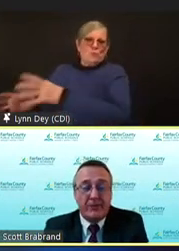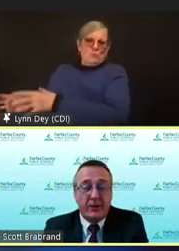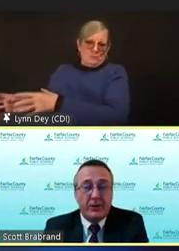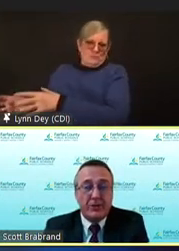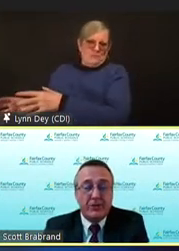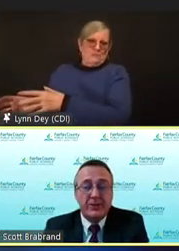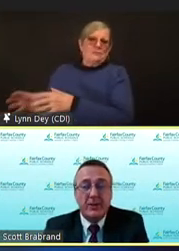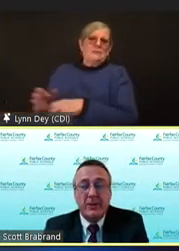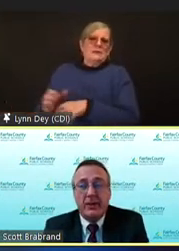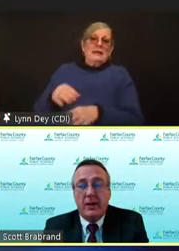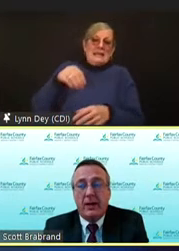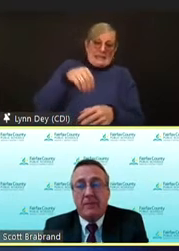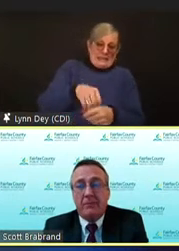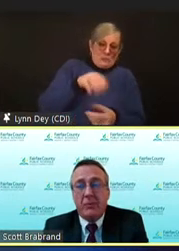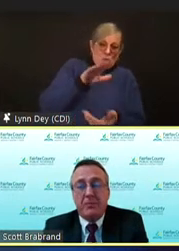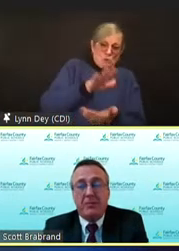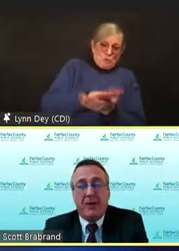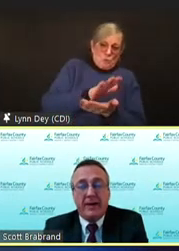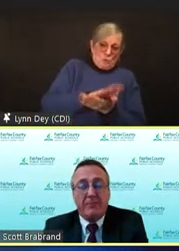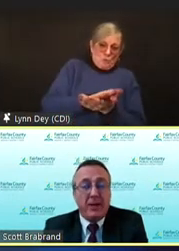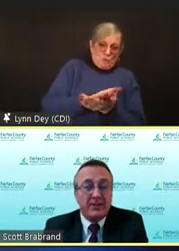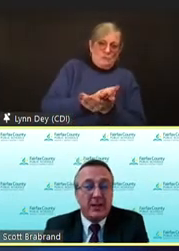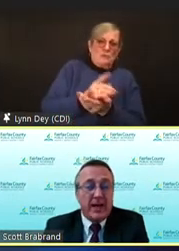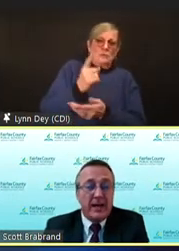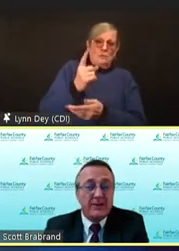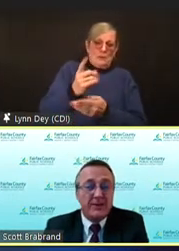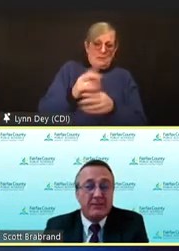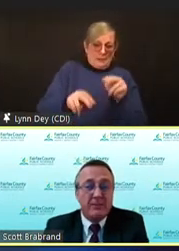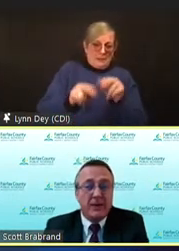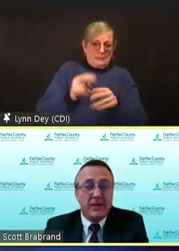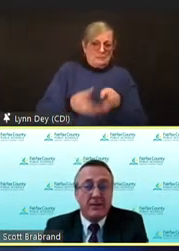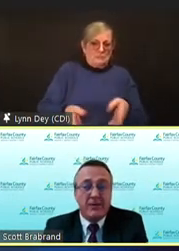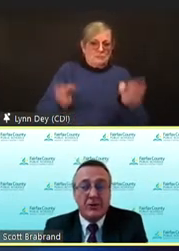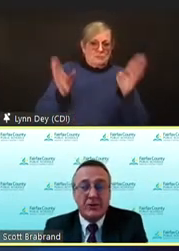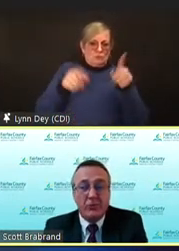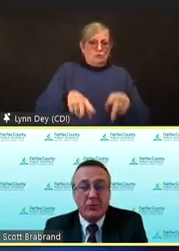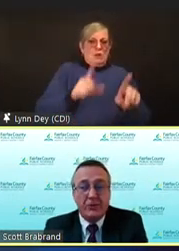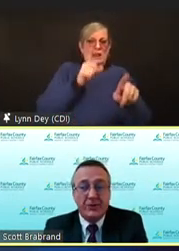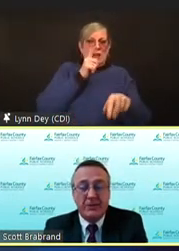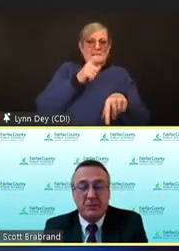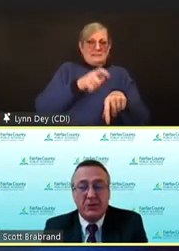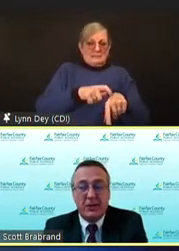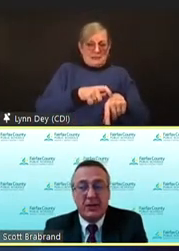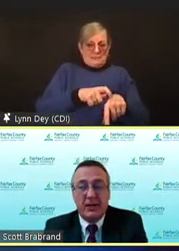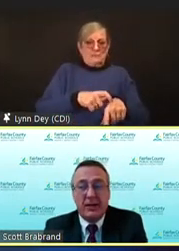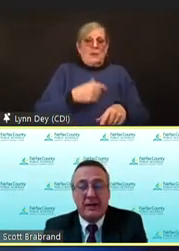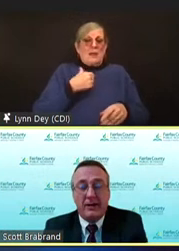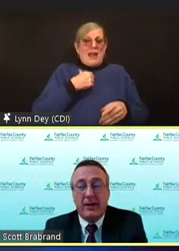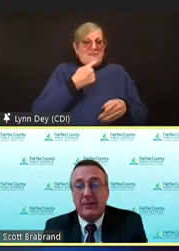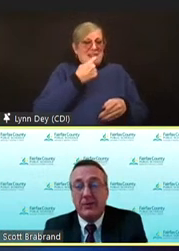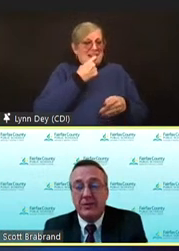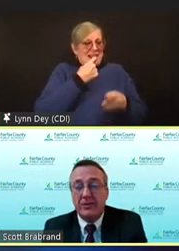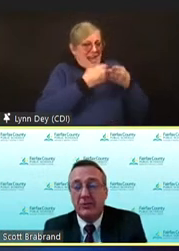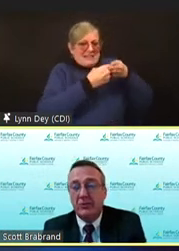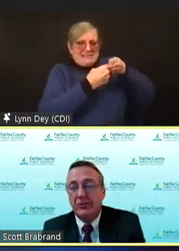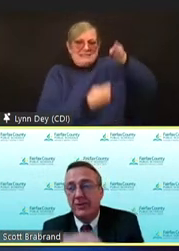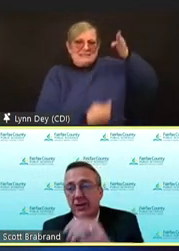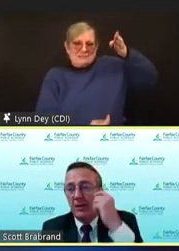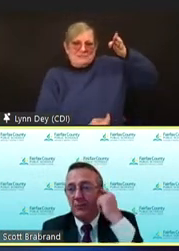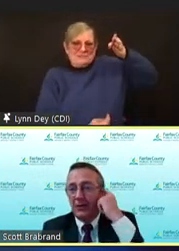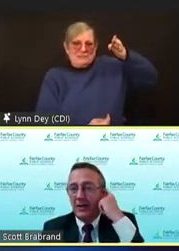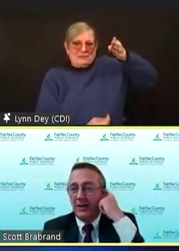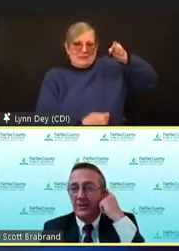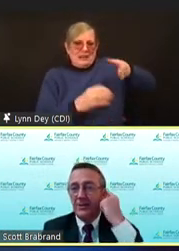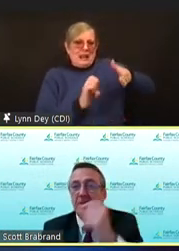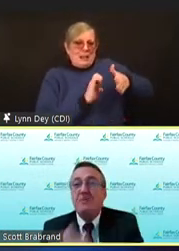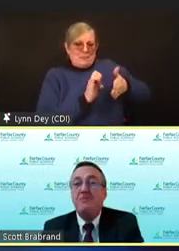facility for lunches. We provided plexiglass in many of our schools, especially in our elementary schools